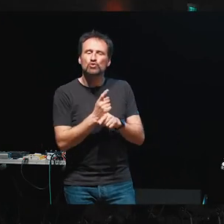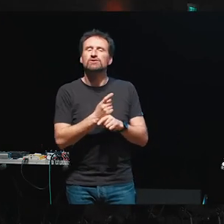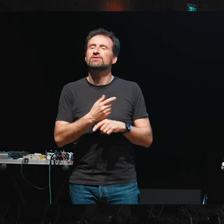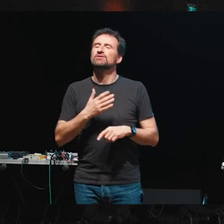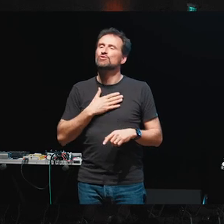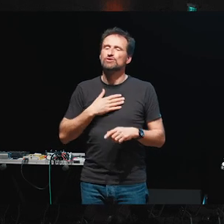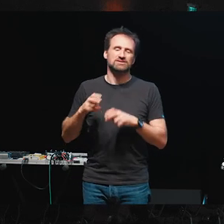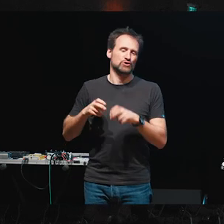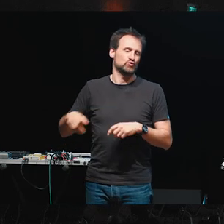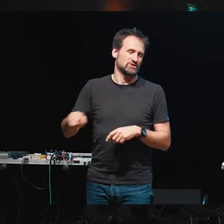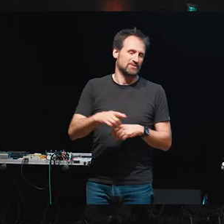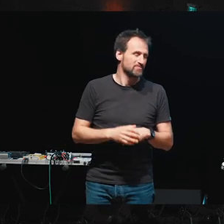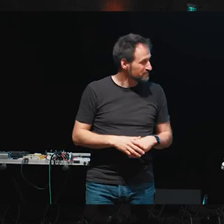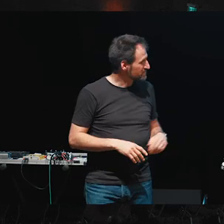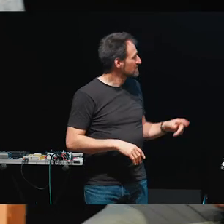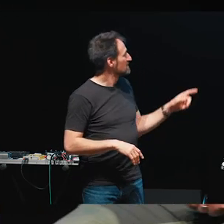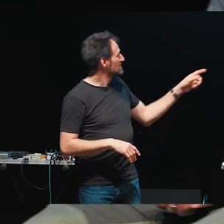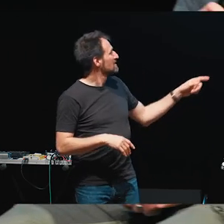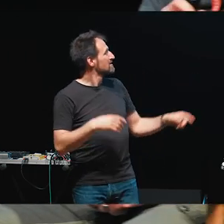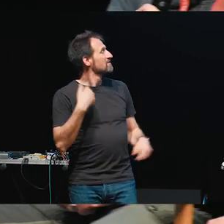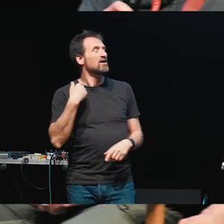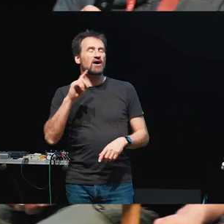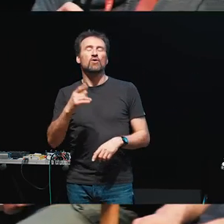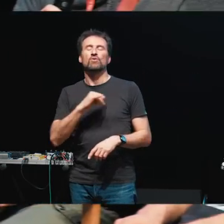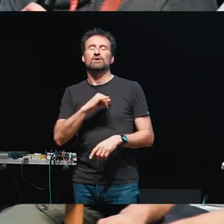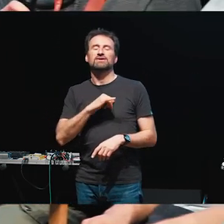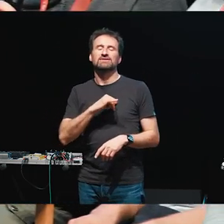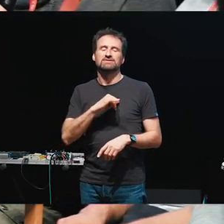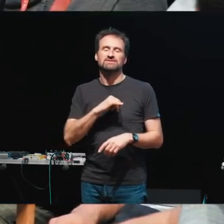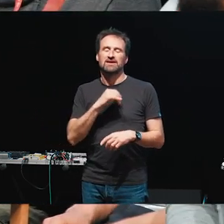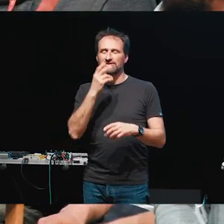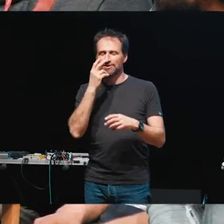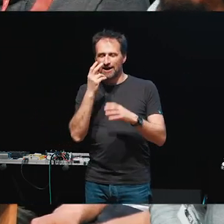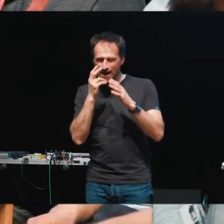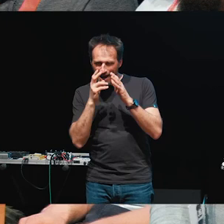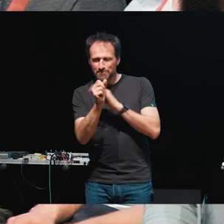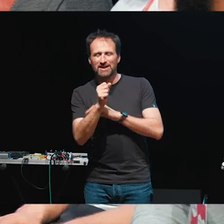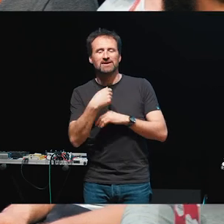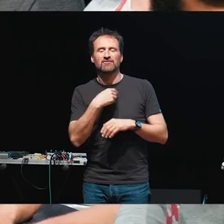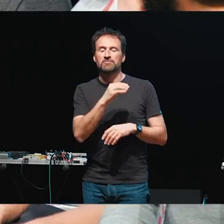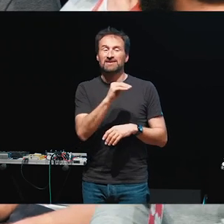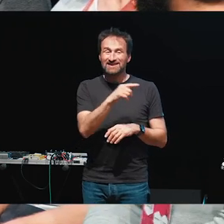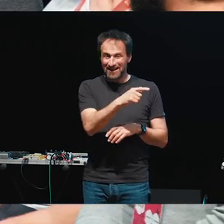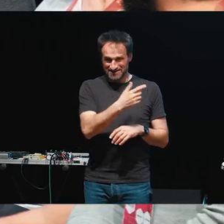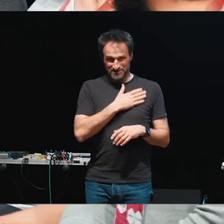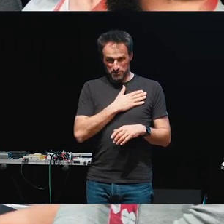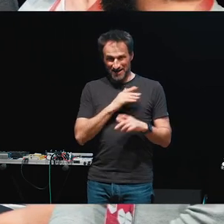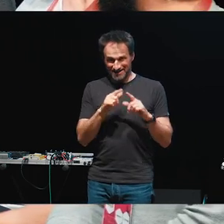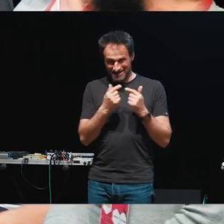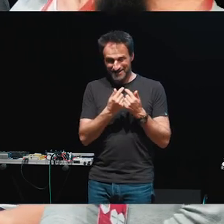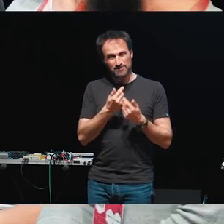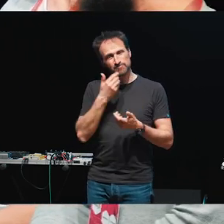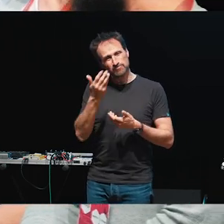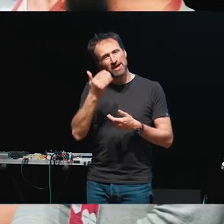also some very interesting insights as Matthias from my team presented an idea to move forward on shipping modern JavaScript,